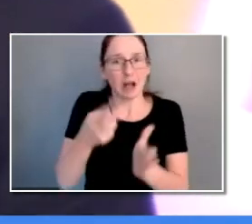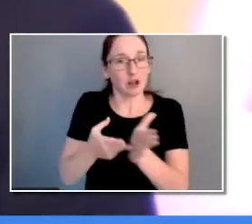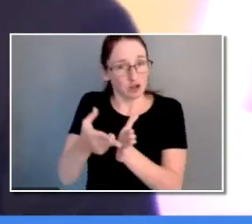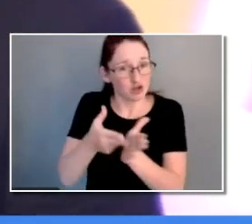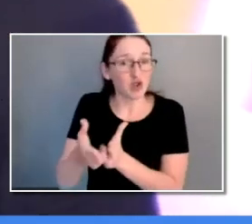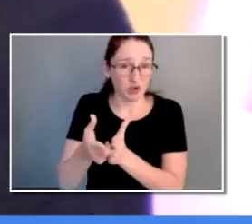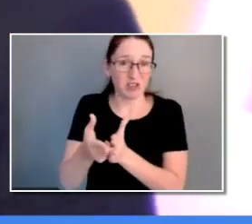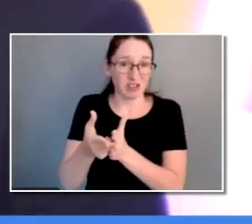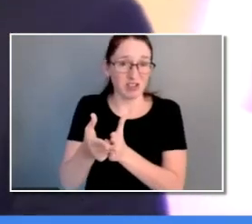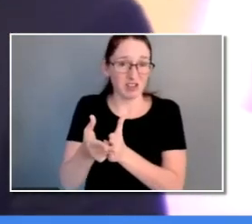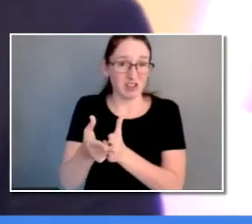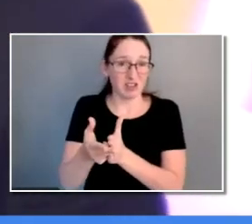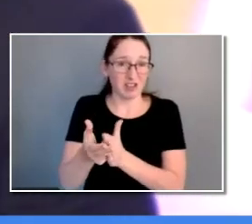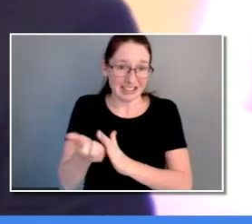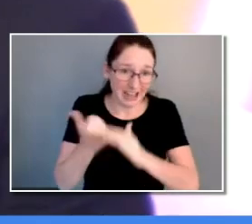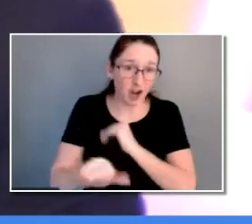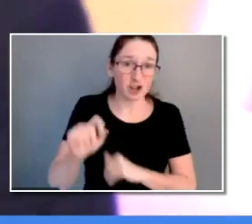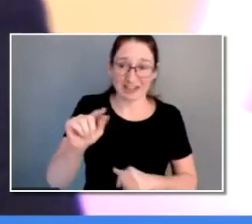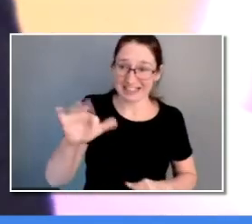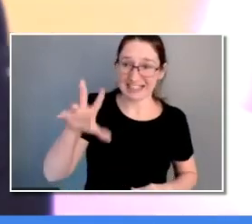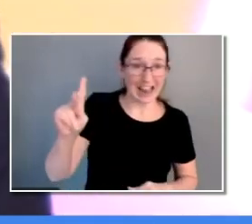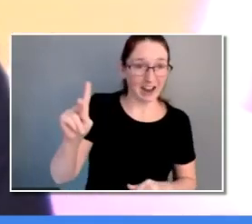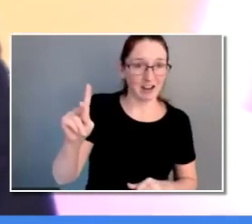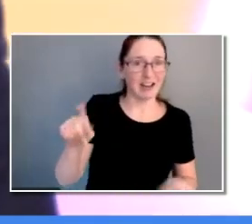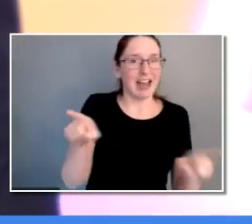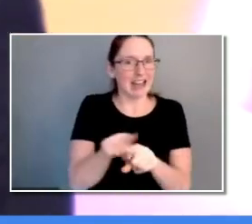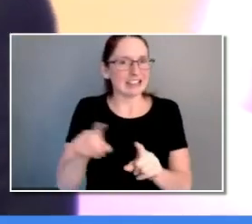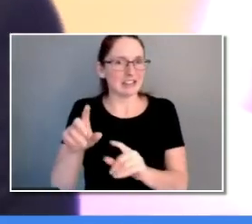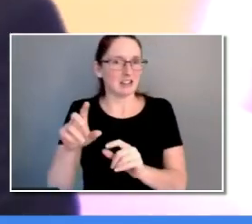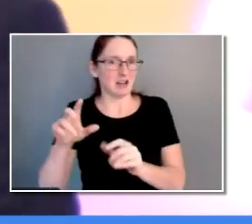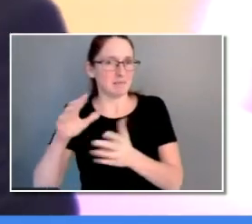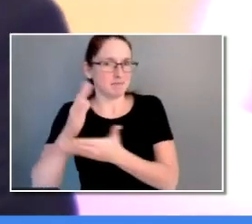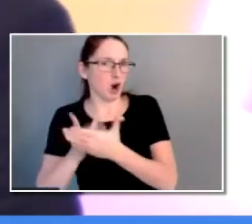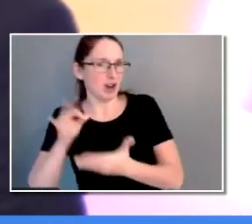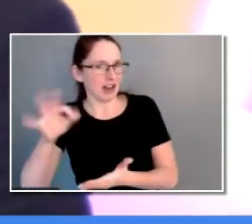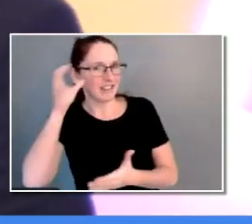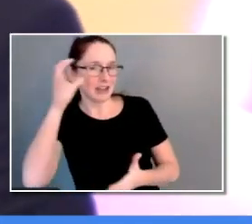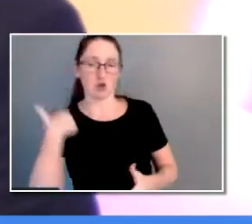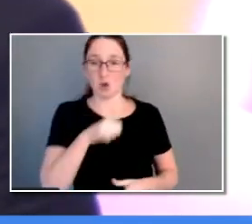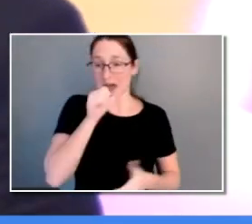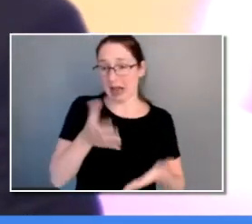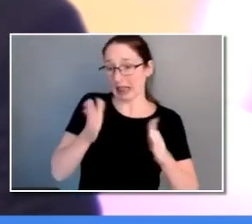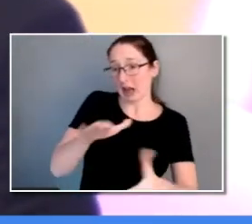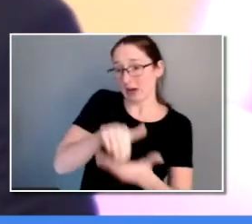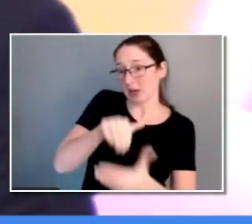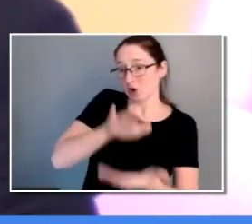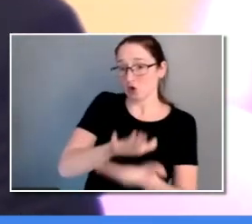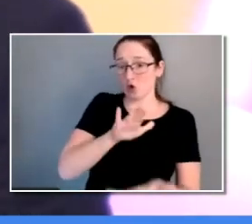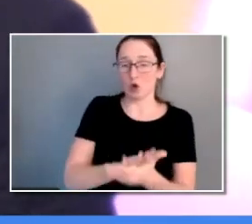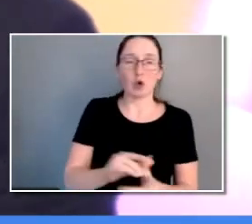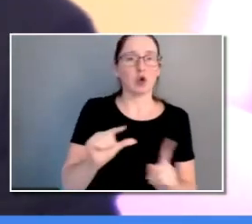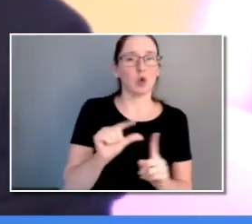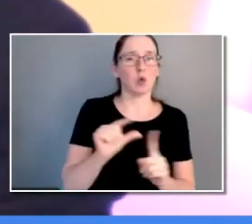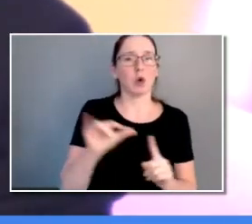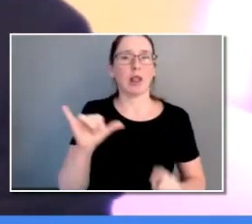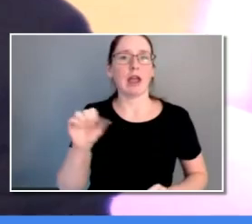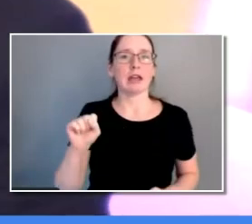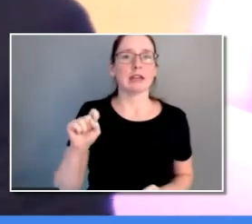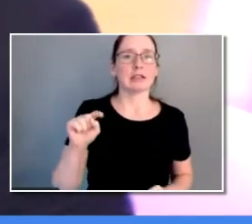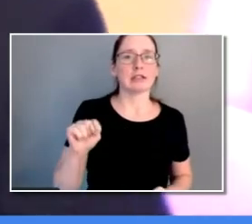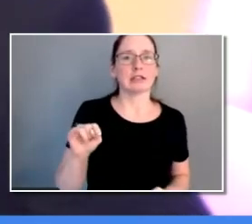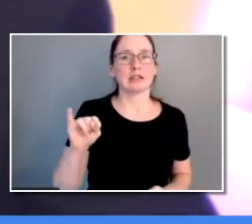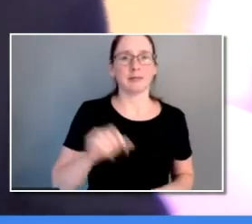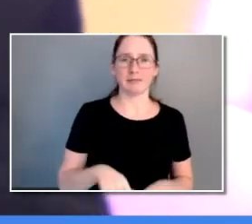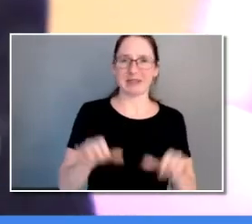attack as a divisive concept. They say we aren't allowed in school to use terms like systemic racism,